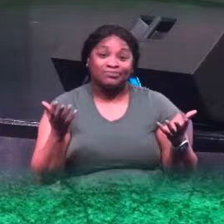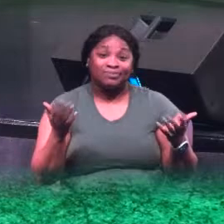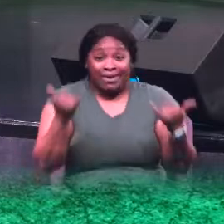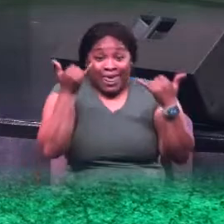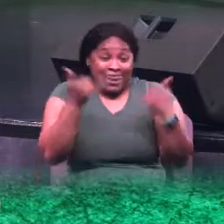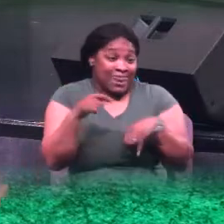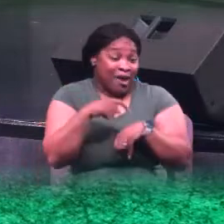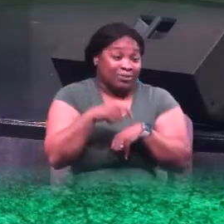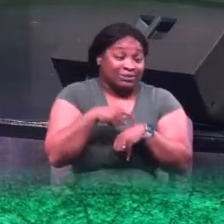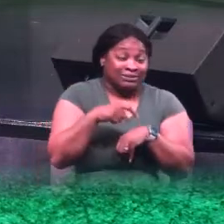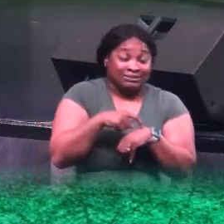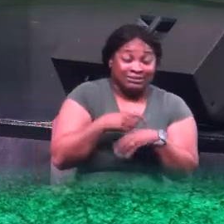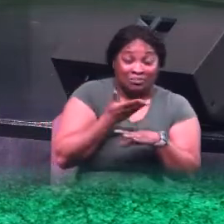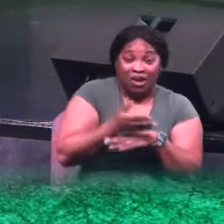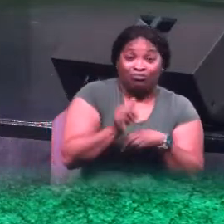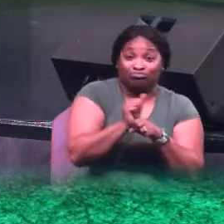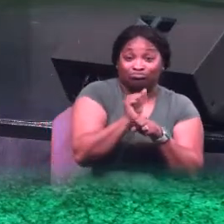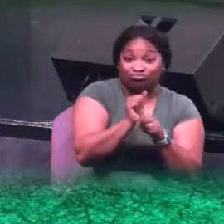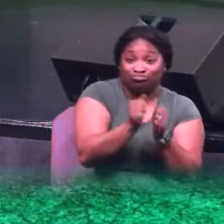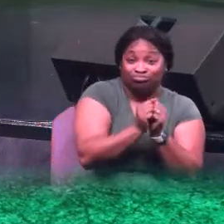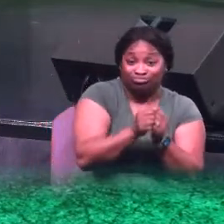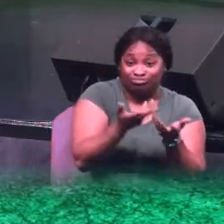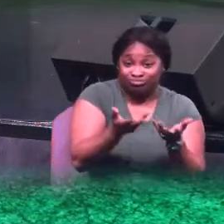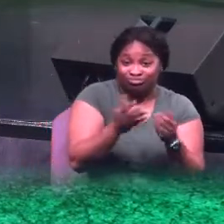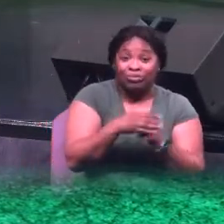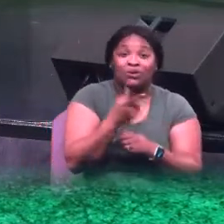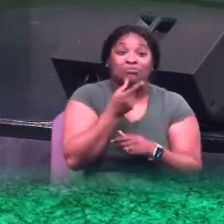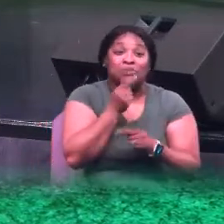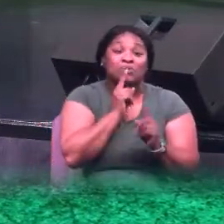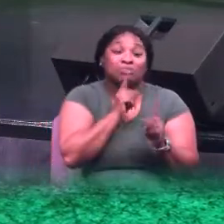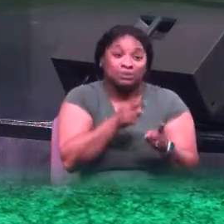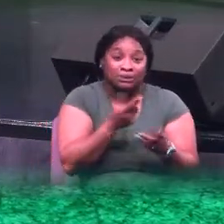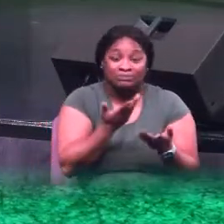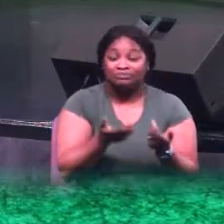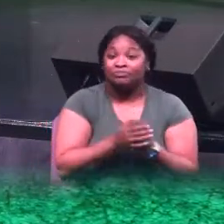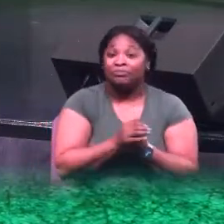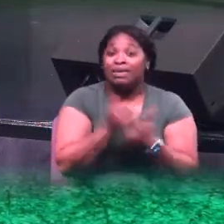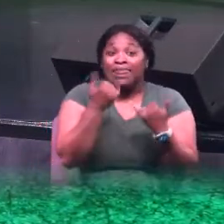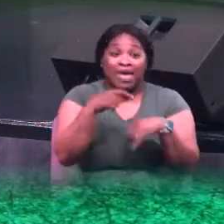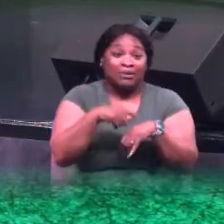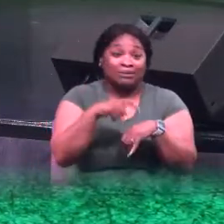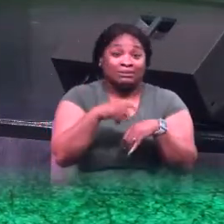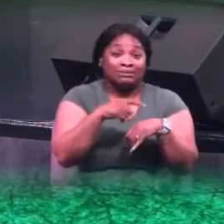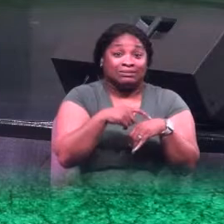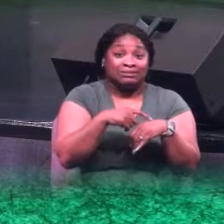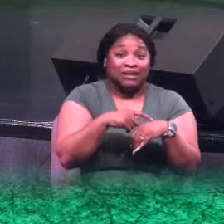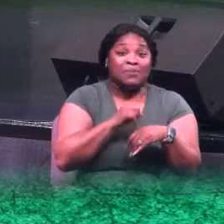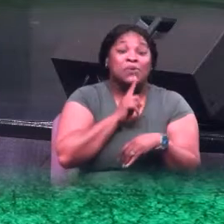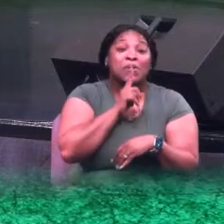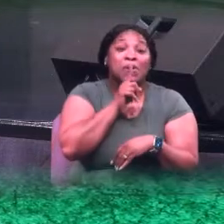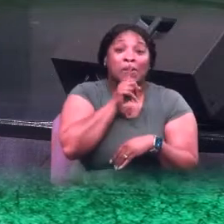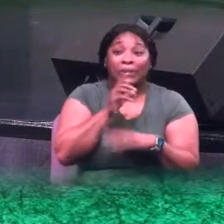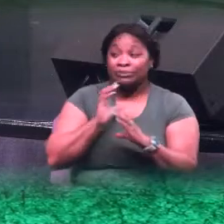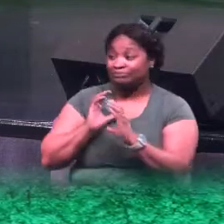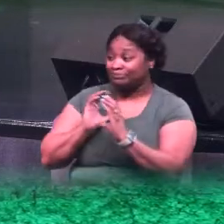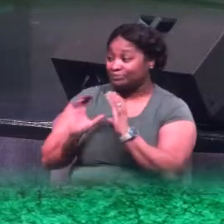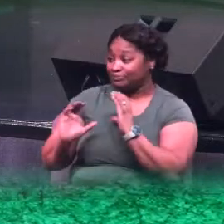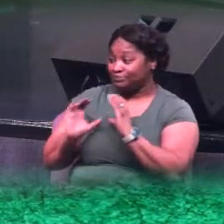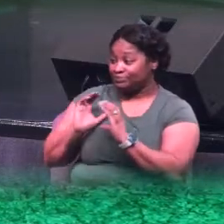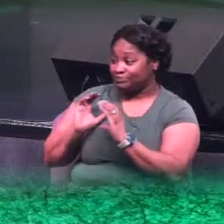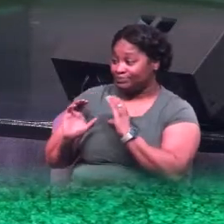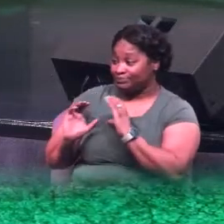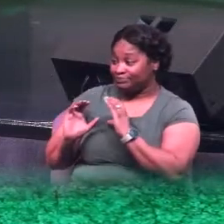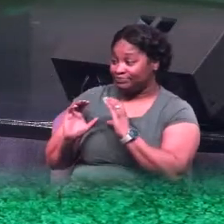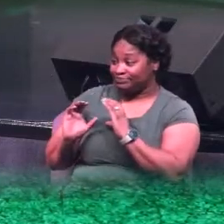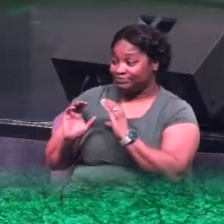Now it's time, after collaboration, after cooperation, after commands, now it's time to have a real